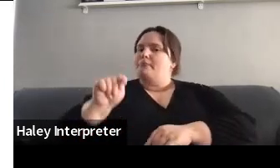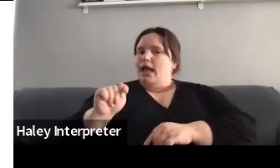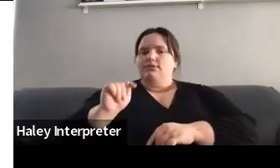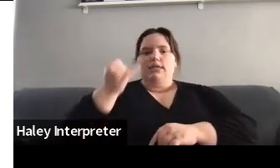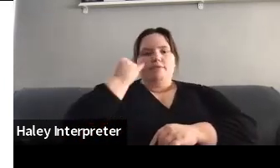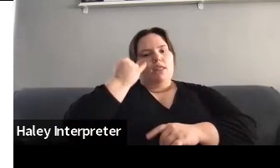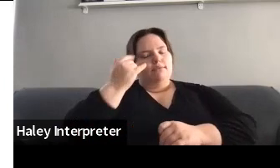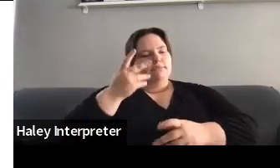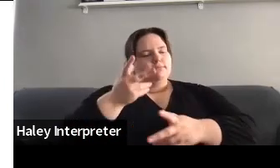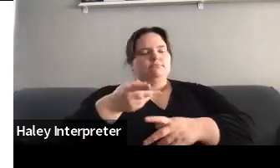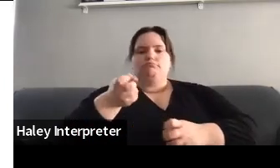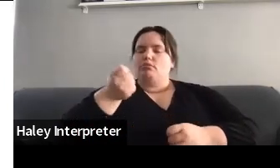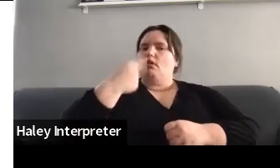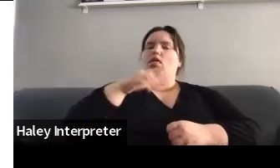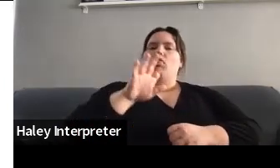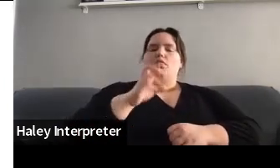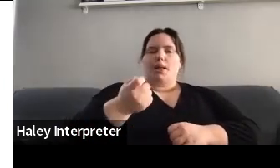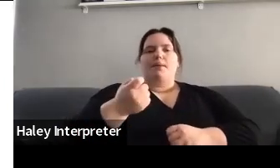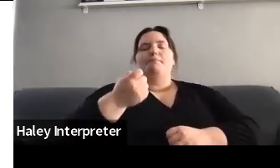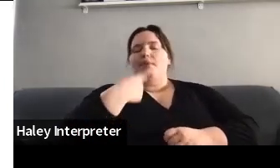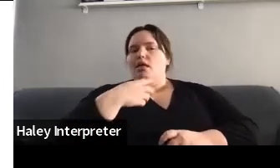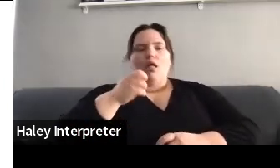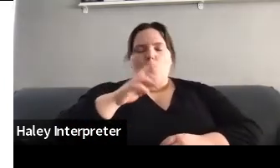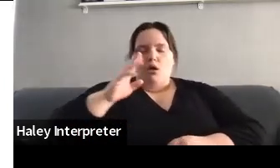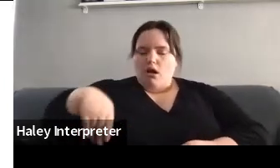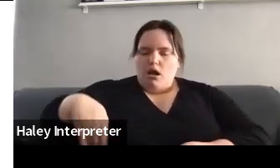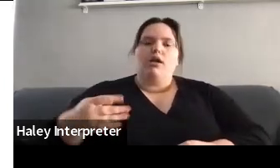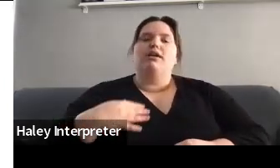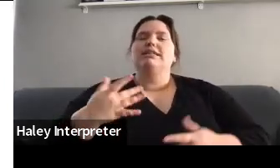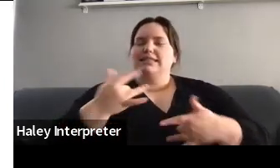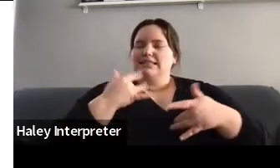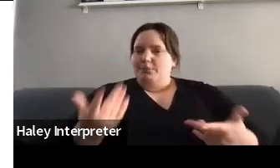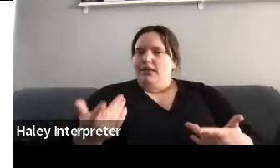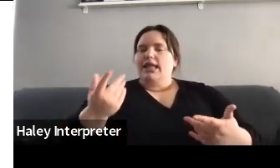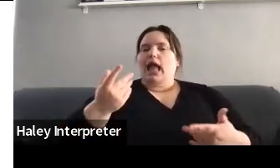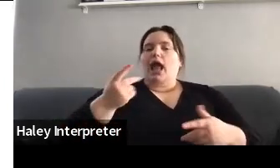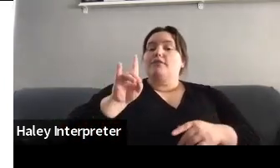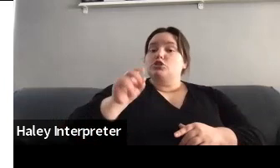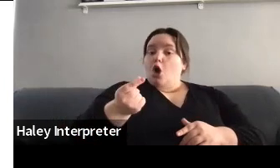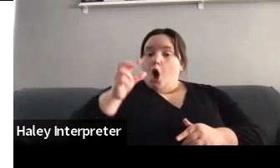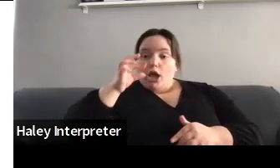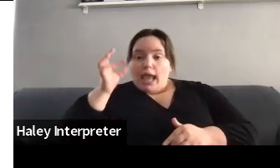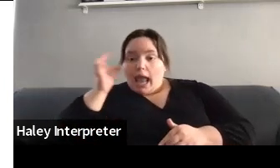not. These typically have a picture of a dog or a cat on it so that